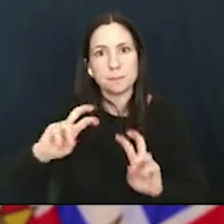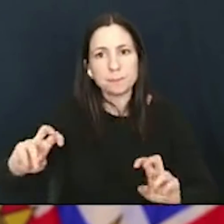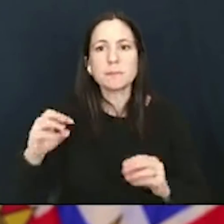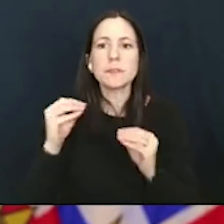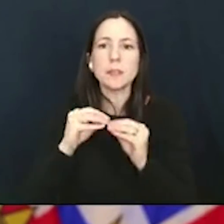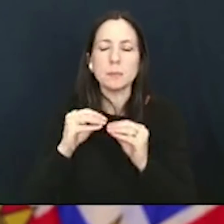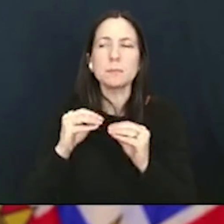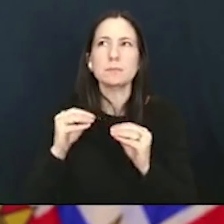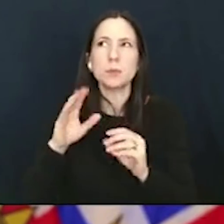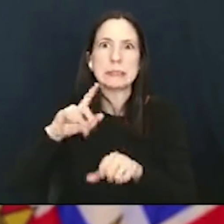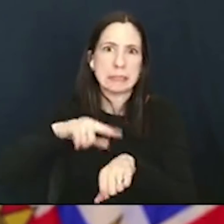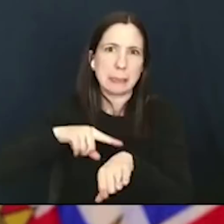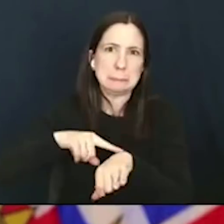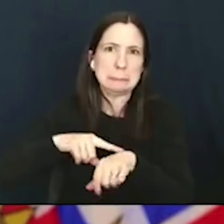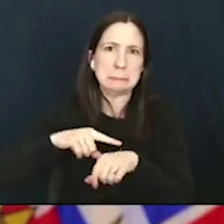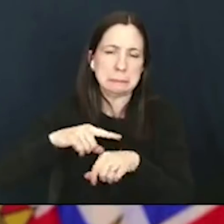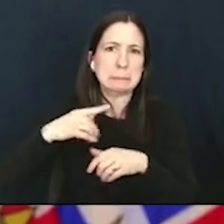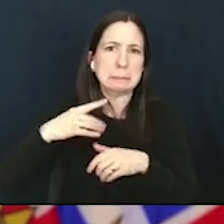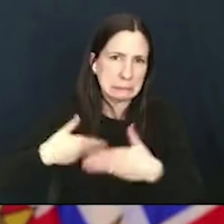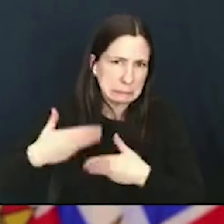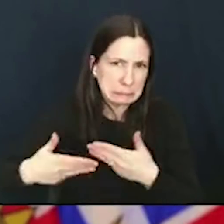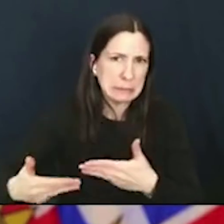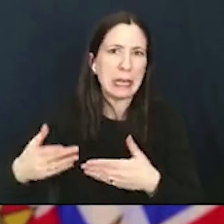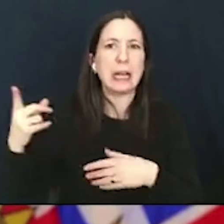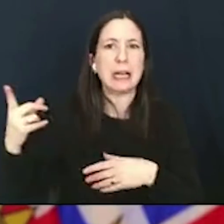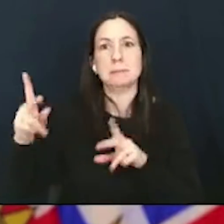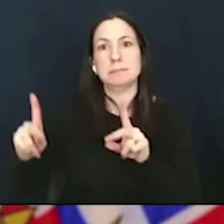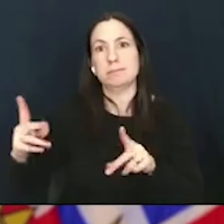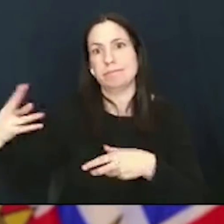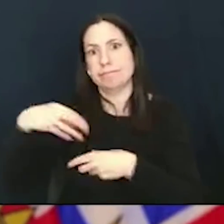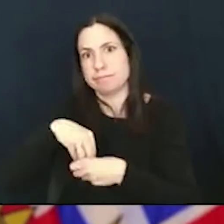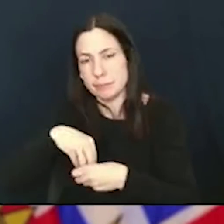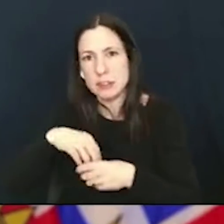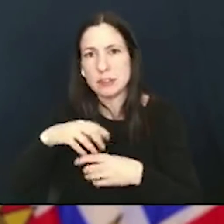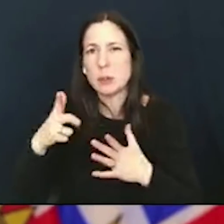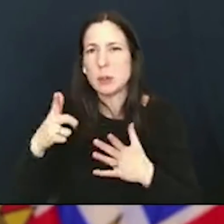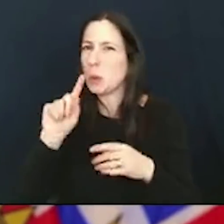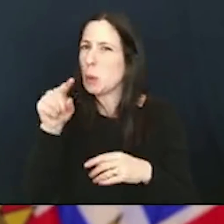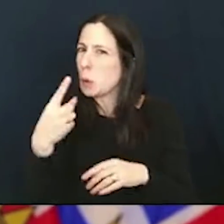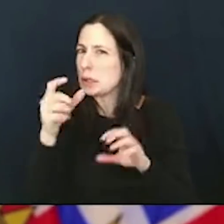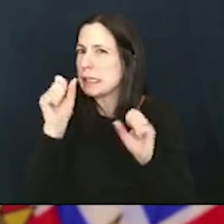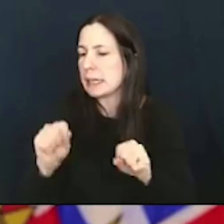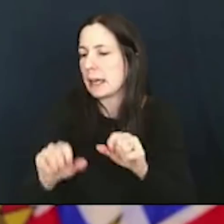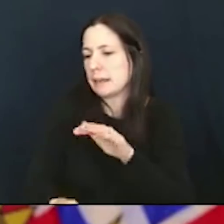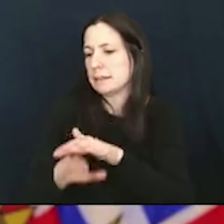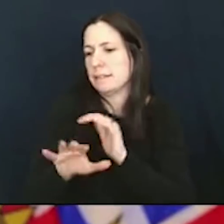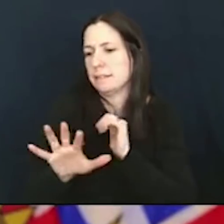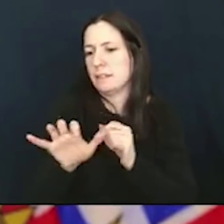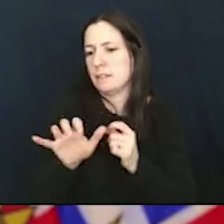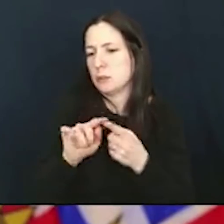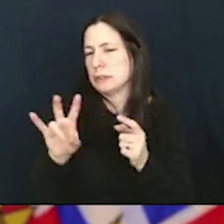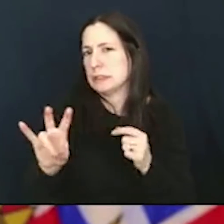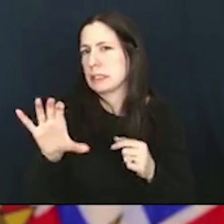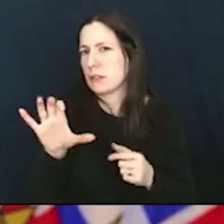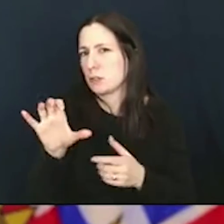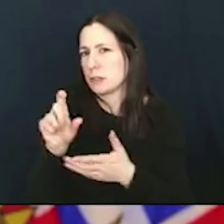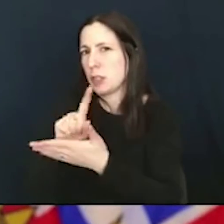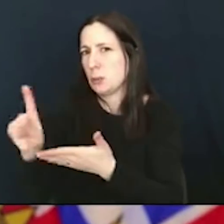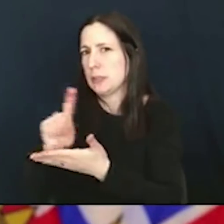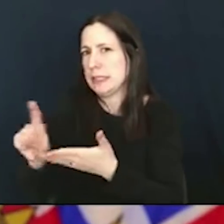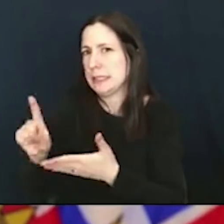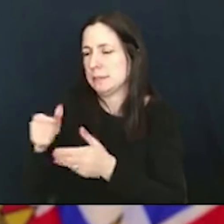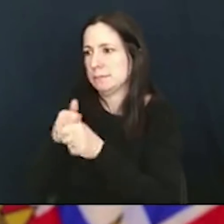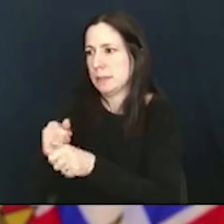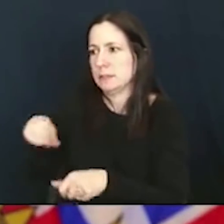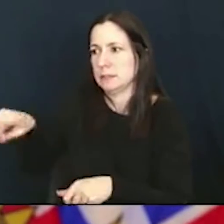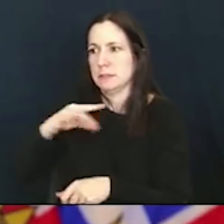labor-intensive process, and we have limited capacity of about 500 to 700 a week, and though we're increasing that as well.